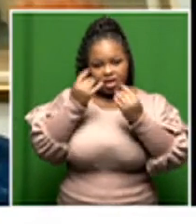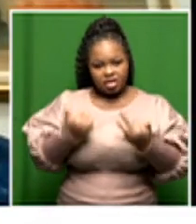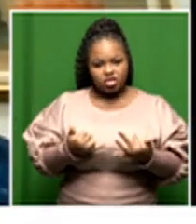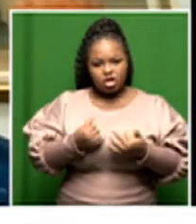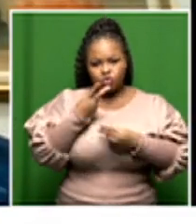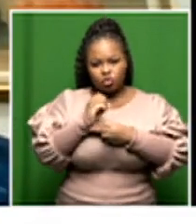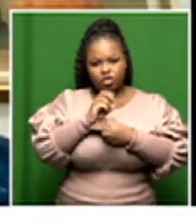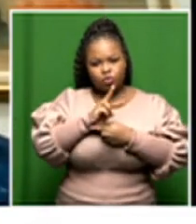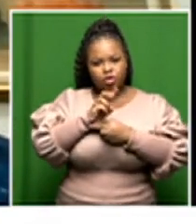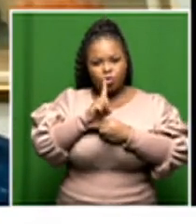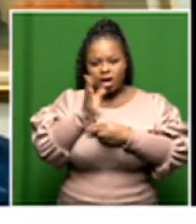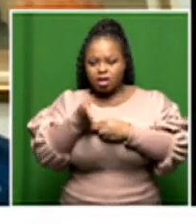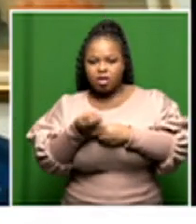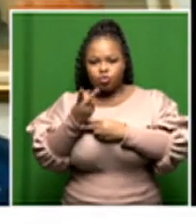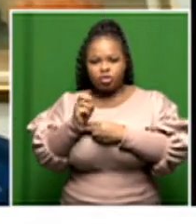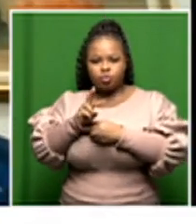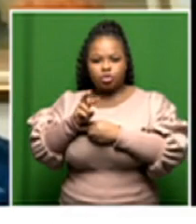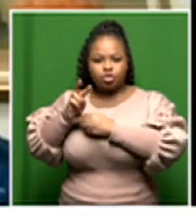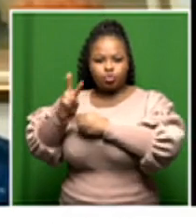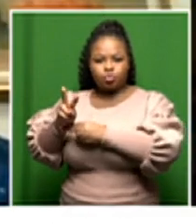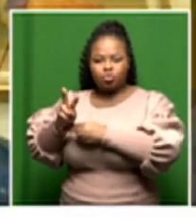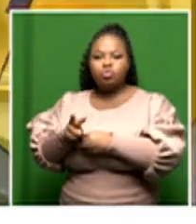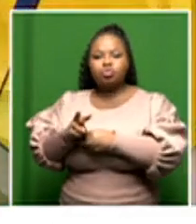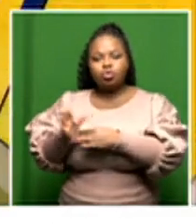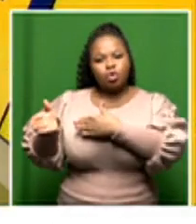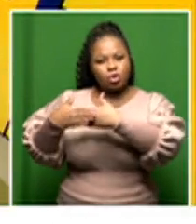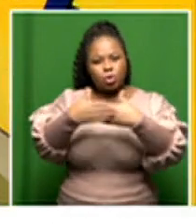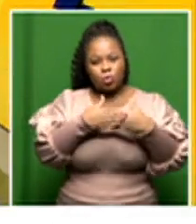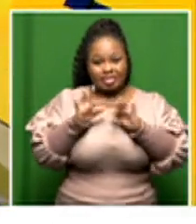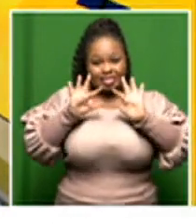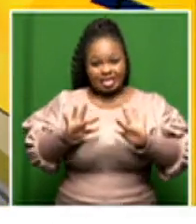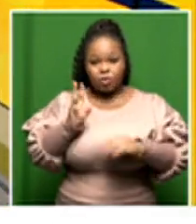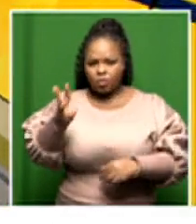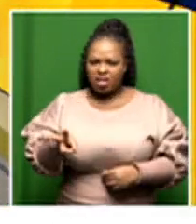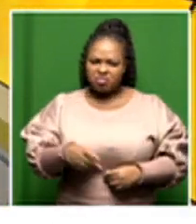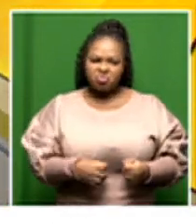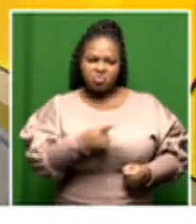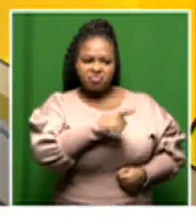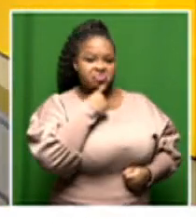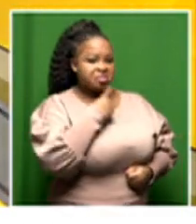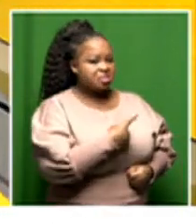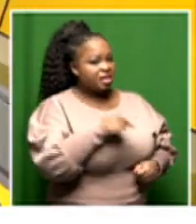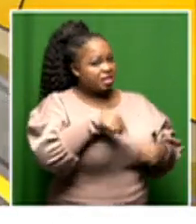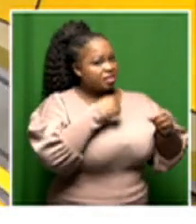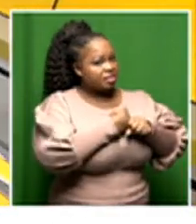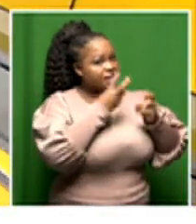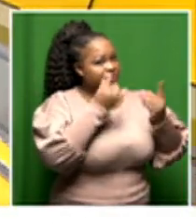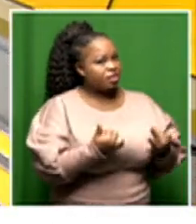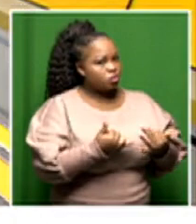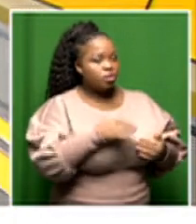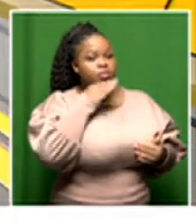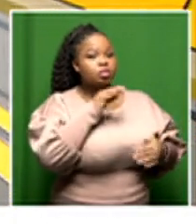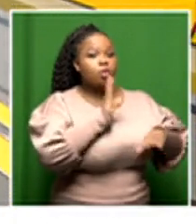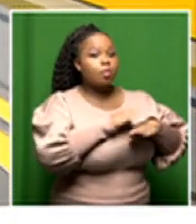these 10 will be closed. All right. So when you say this financial year, is there a possibility that we may see more